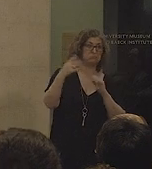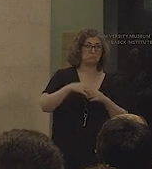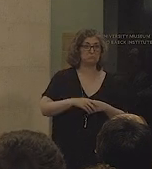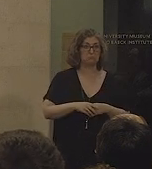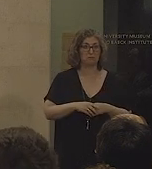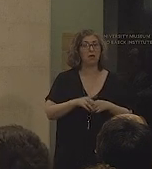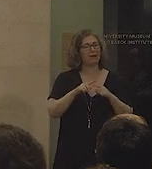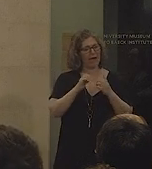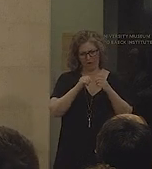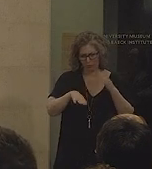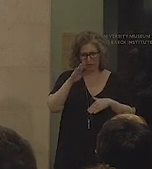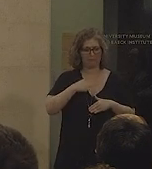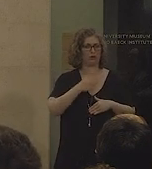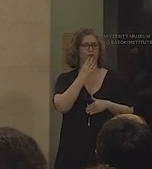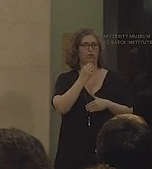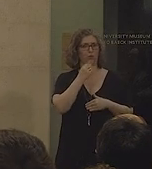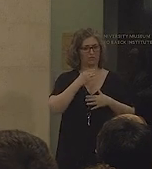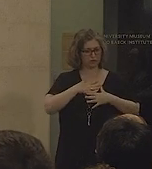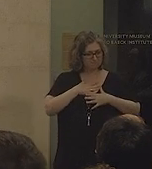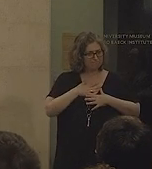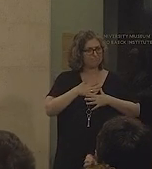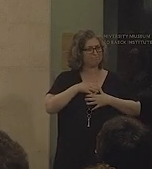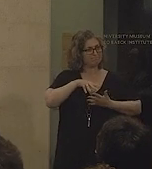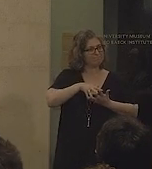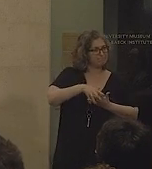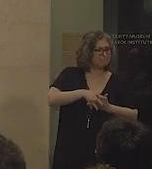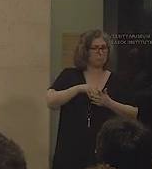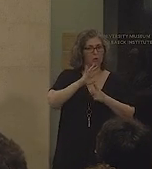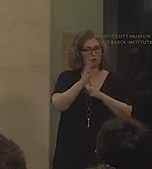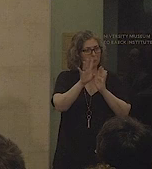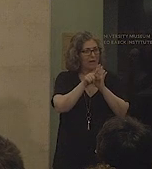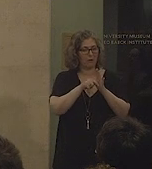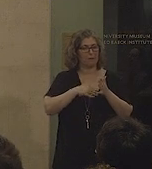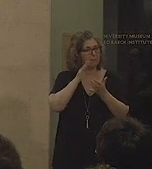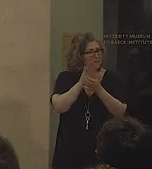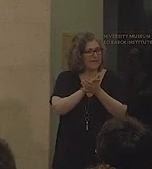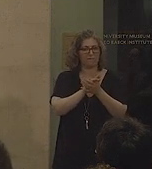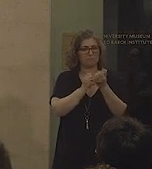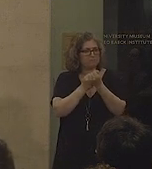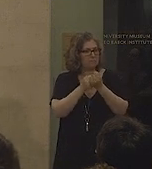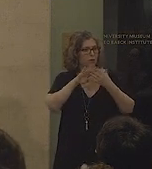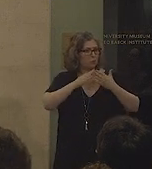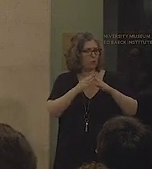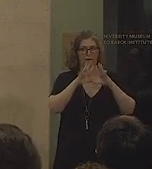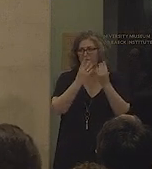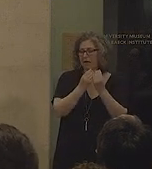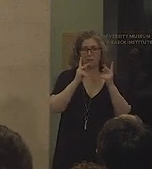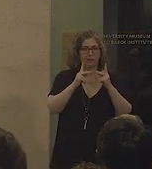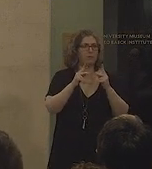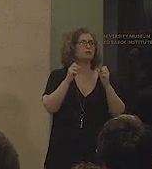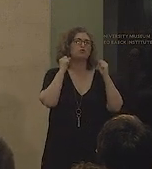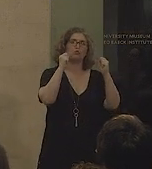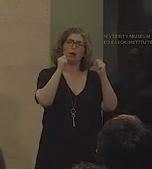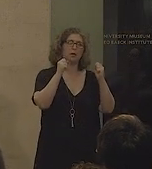The way I was raised, my Jewishness, my cultural background, my belief in community and family and people, stronger than it's